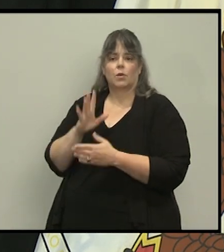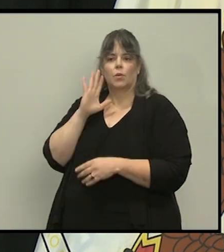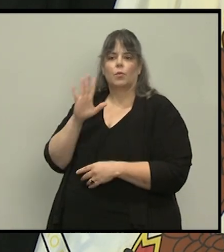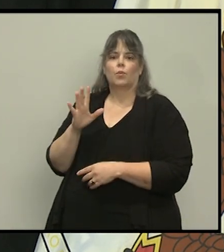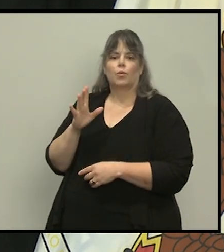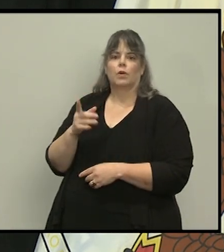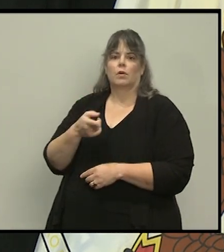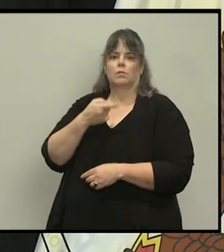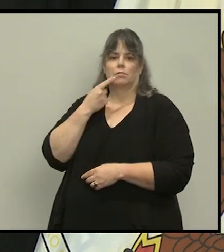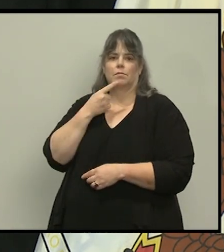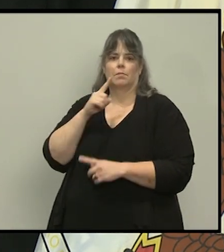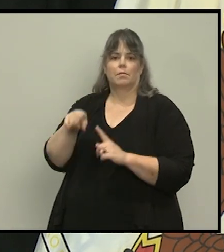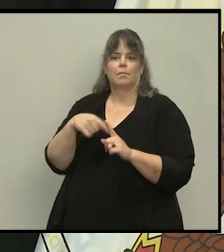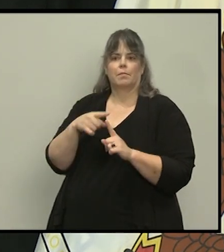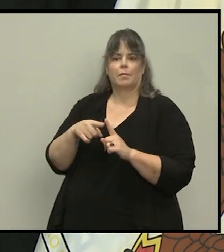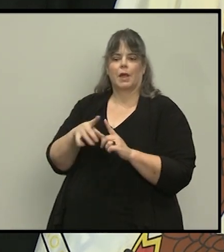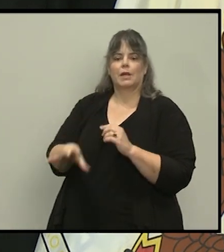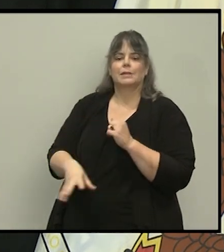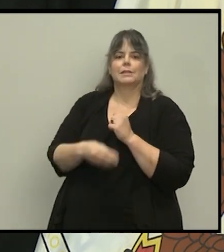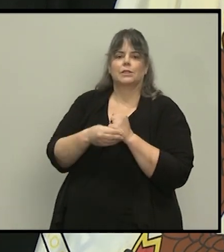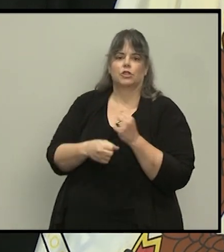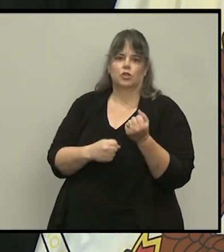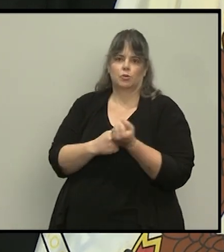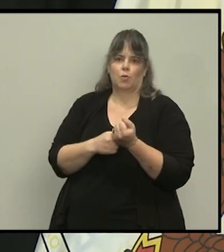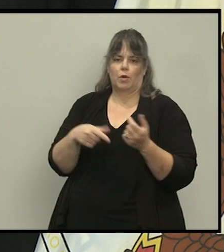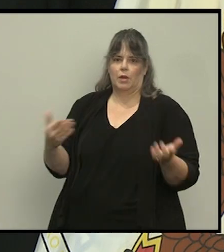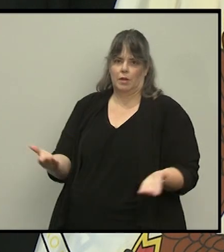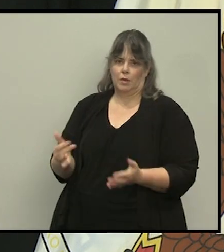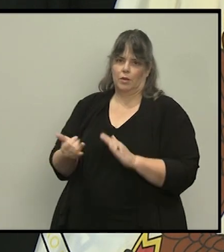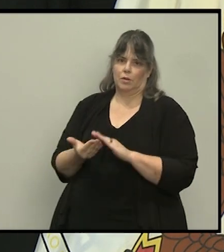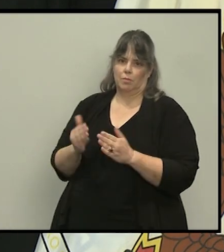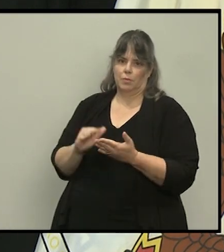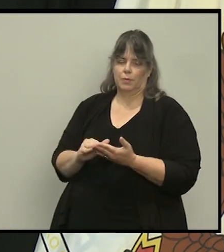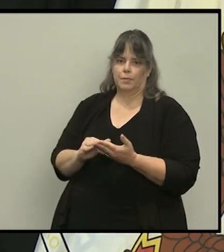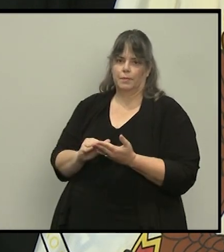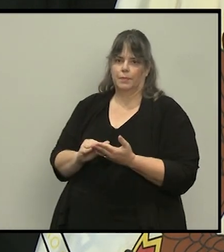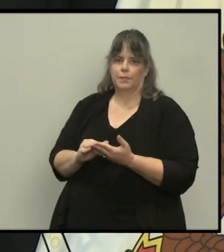additional support within the community.